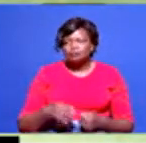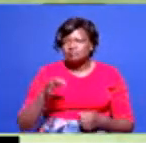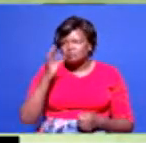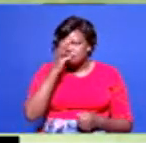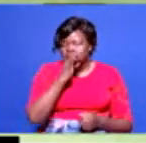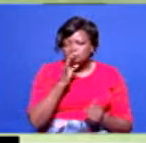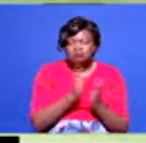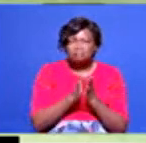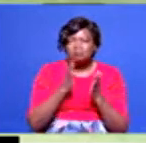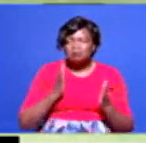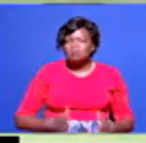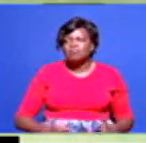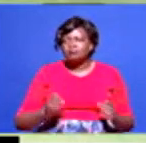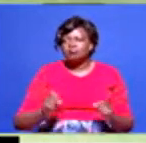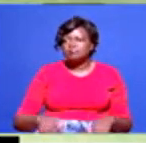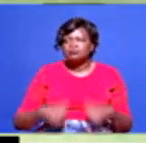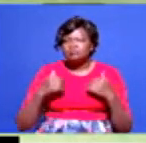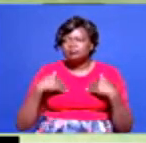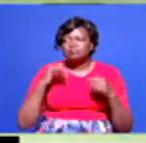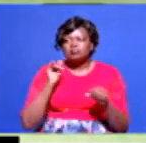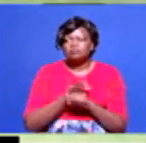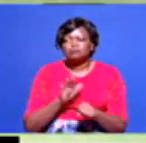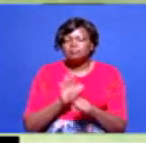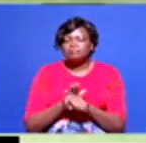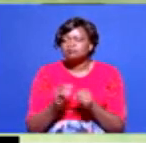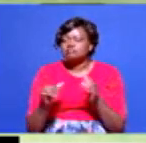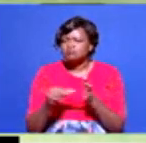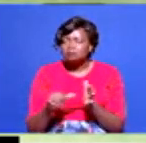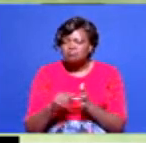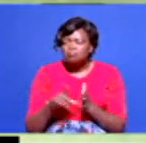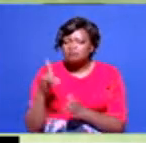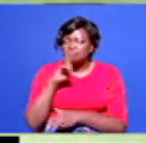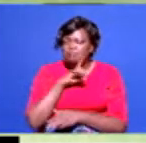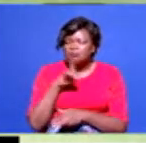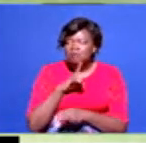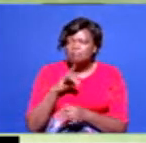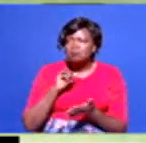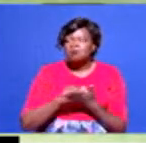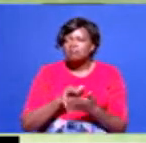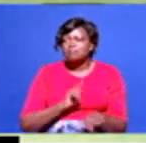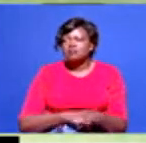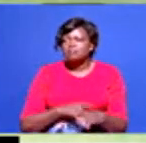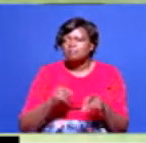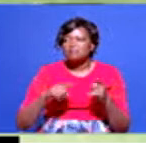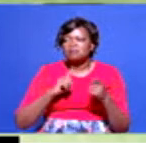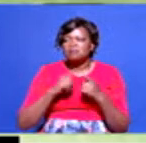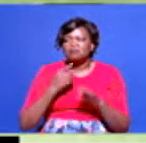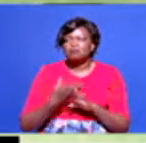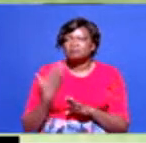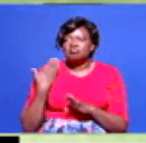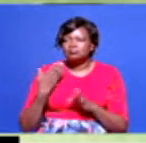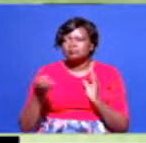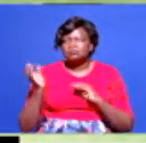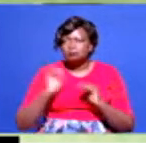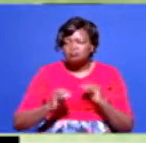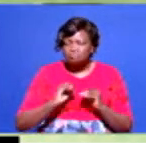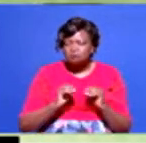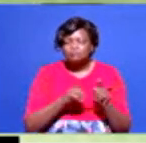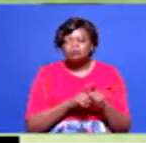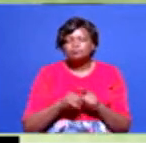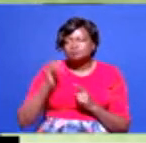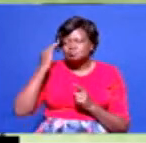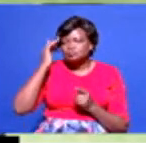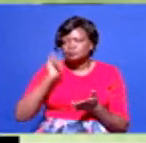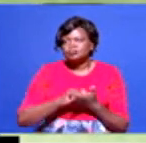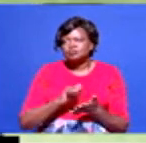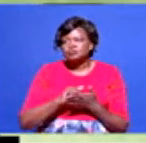personal life has faced many crises. Those moments when before the election, as you recall, when he had